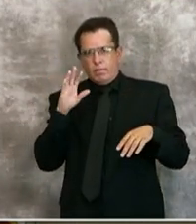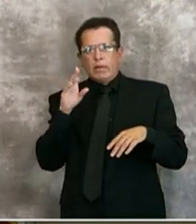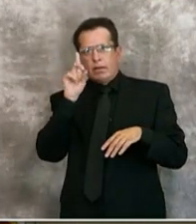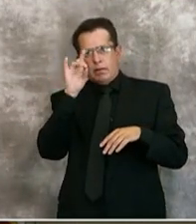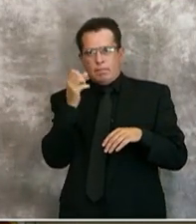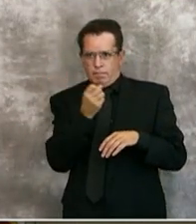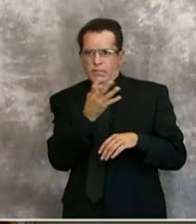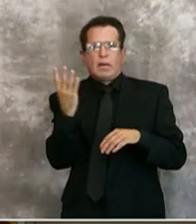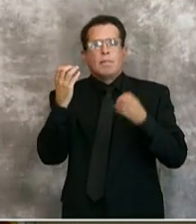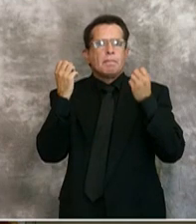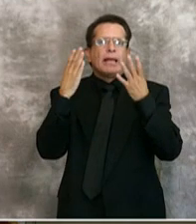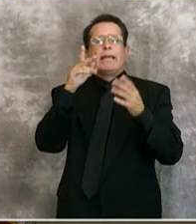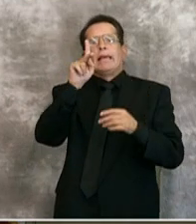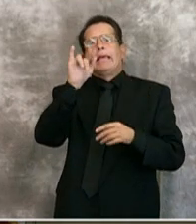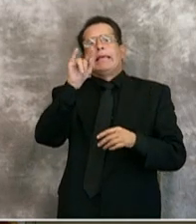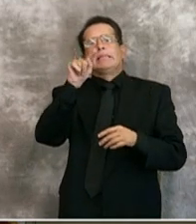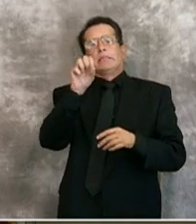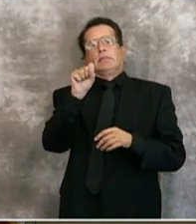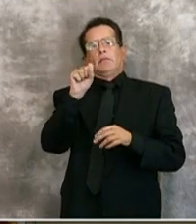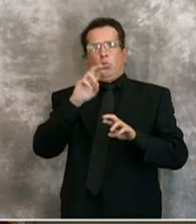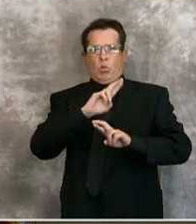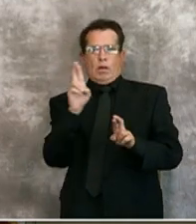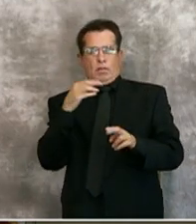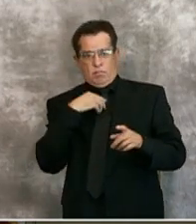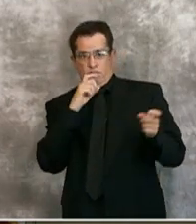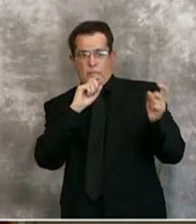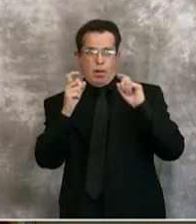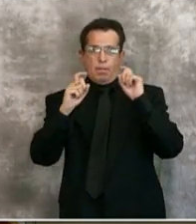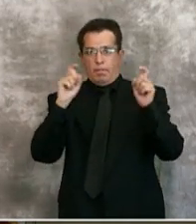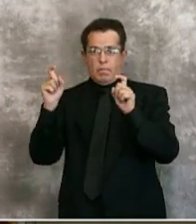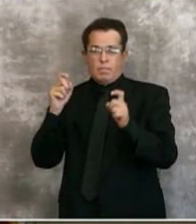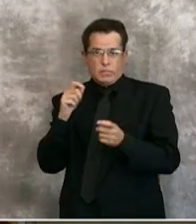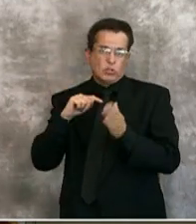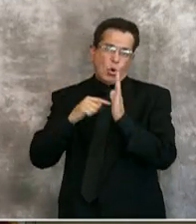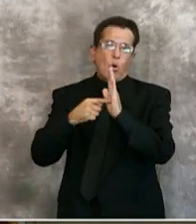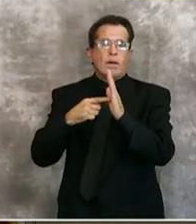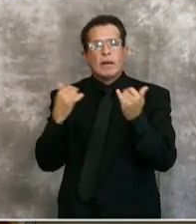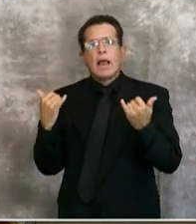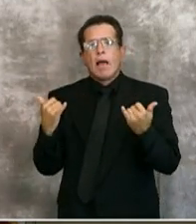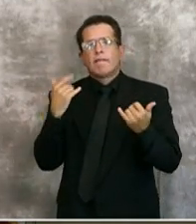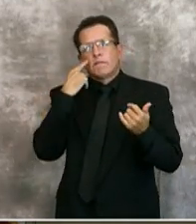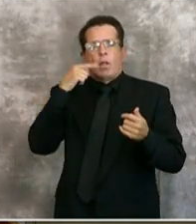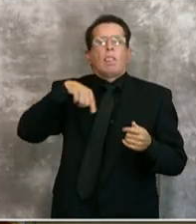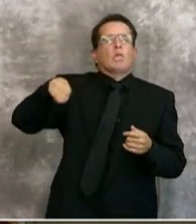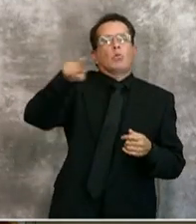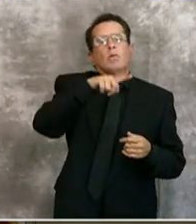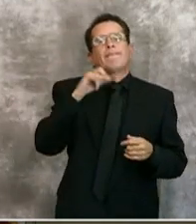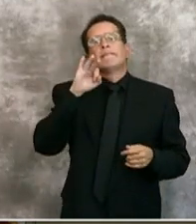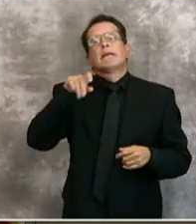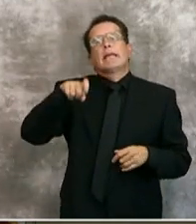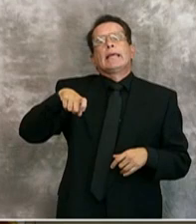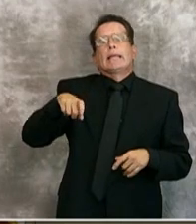of kits, and they're available and ready to go for people who are in the most need for testing.